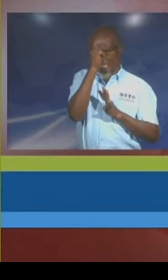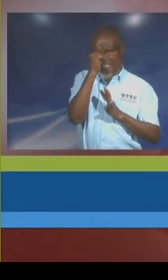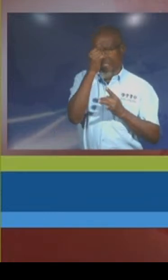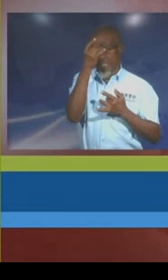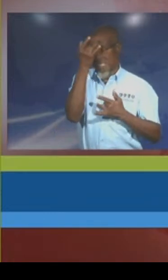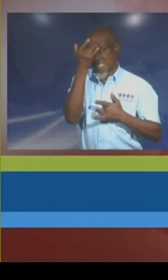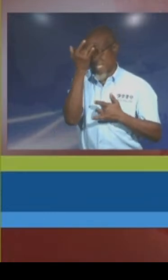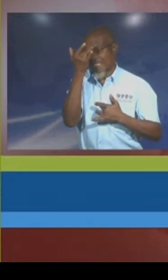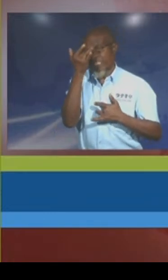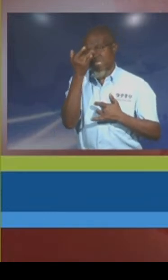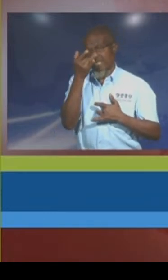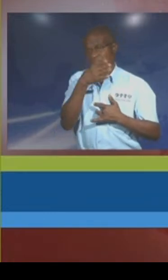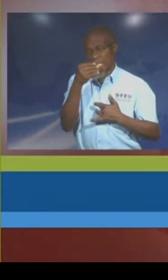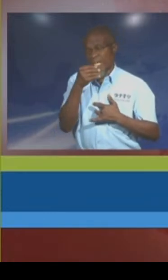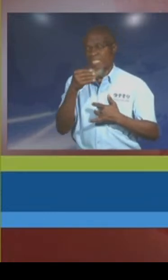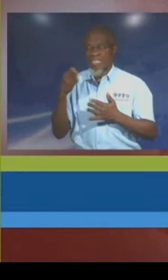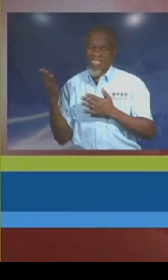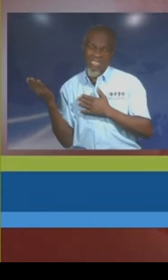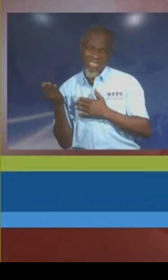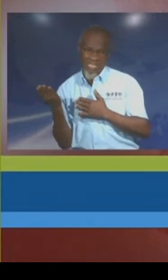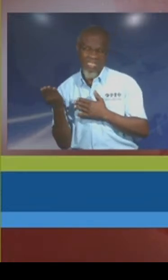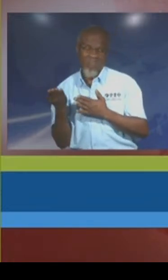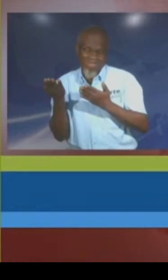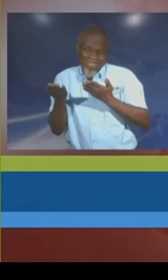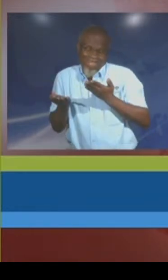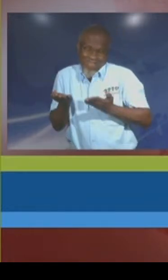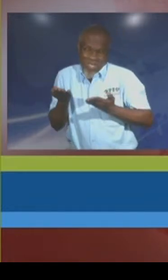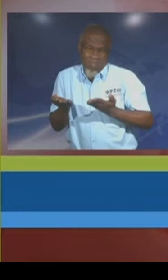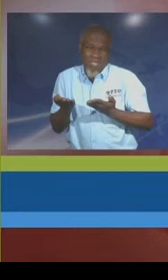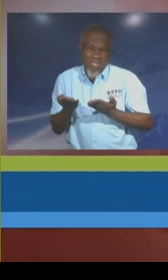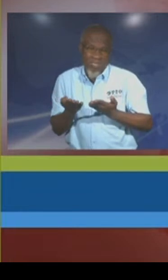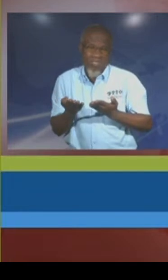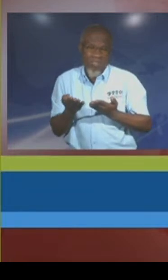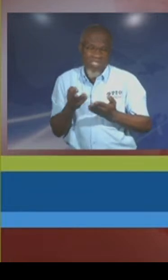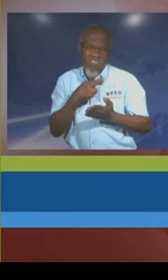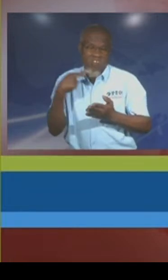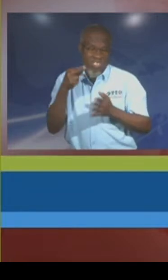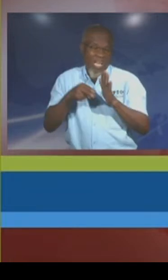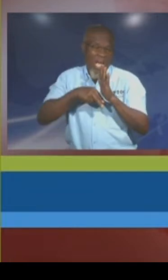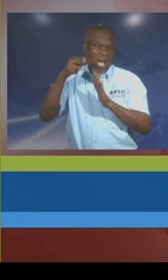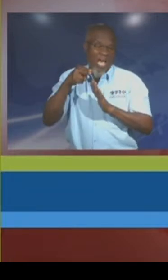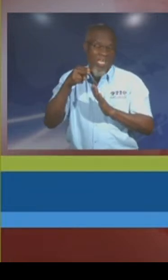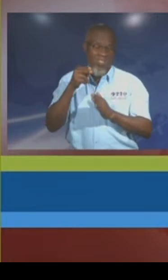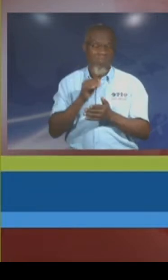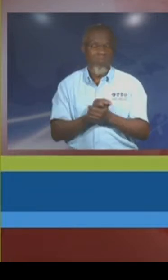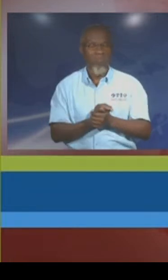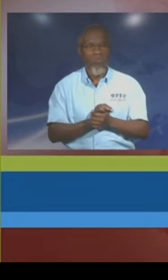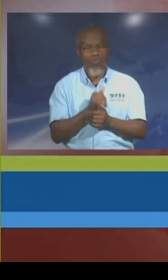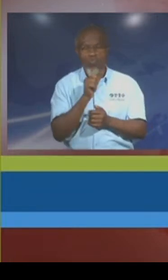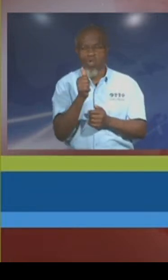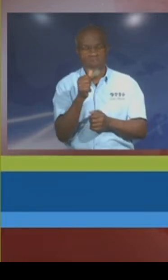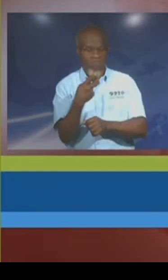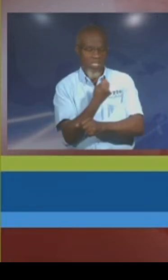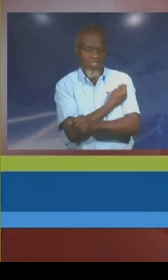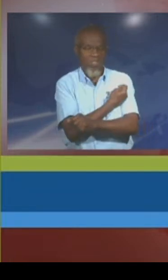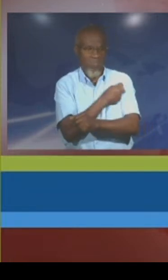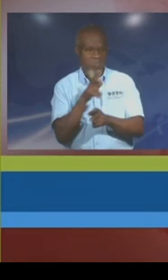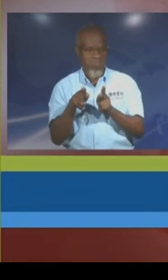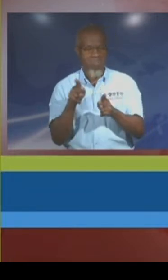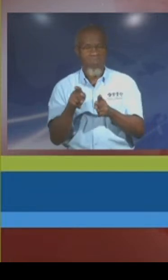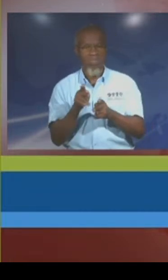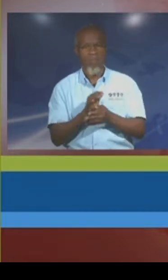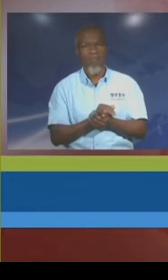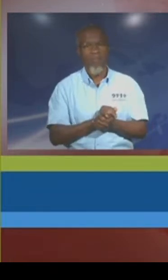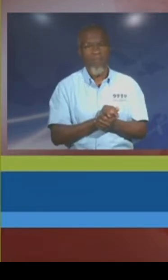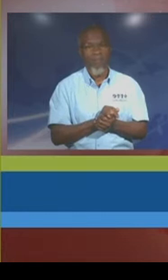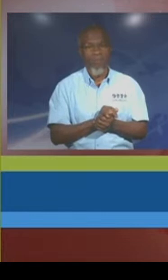course death. The risk is greater in those who are not fully vaccinated. So this slide begins now to look at site-specific or site